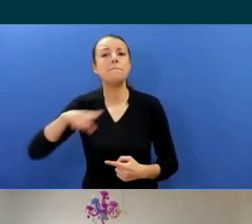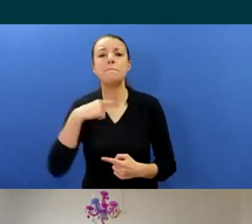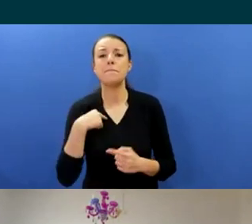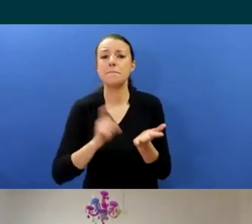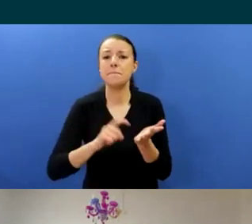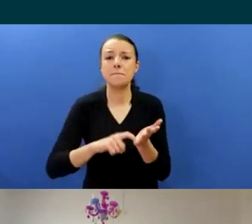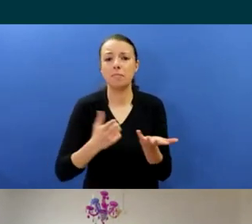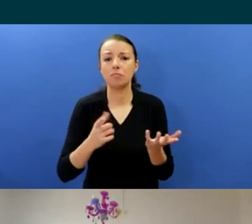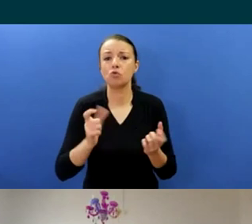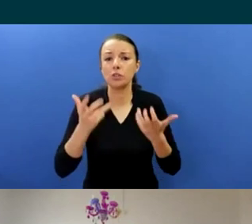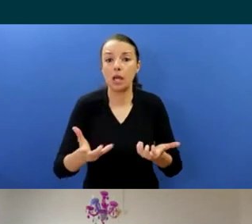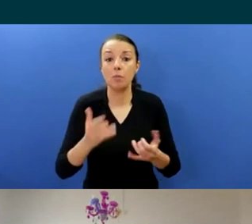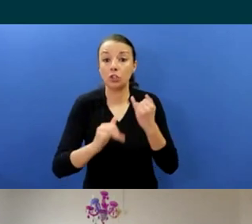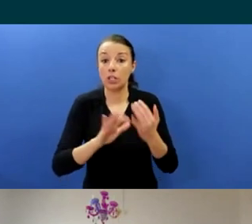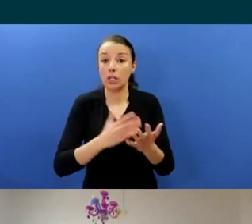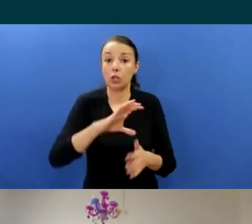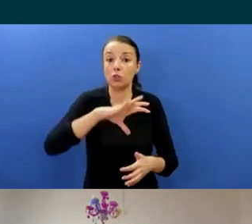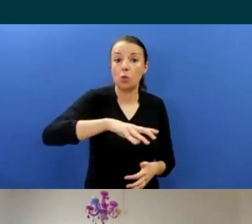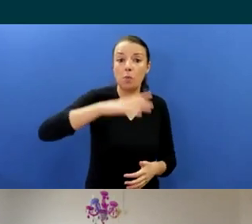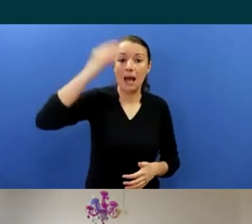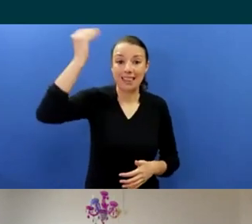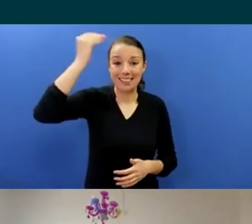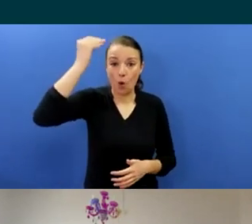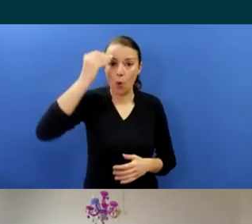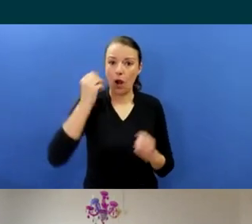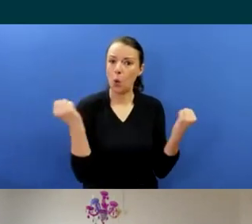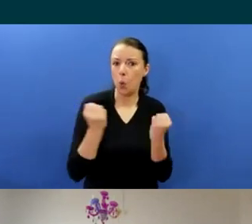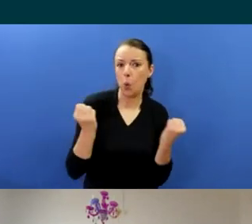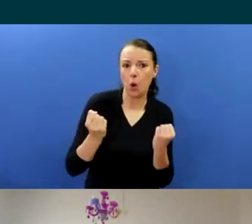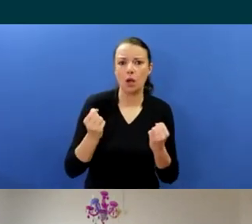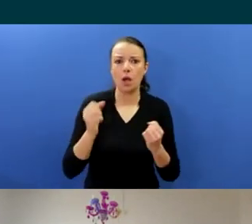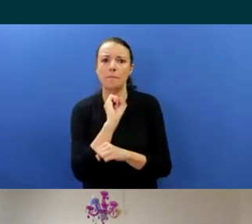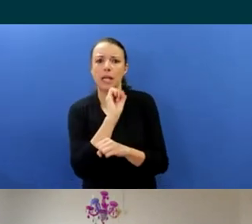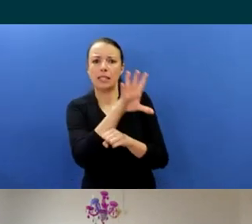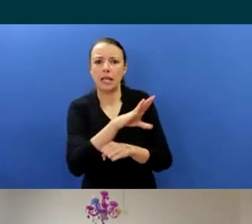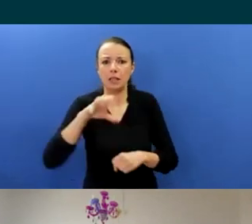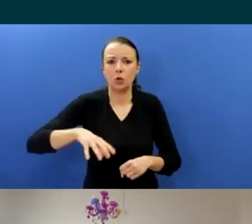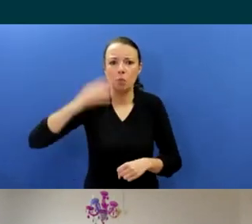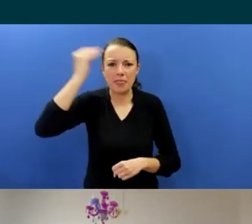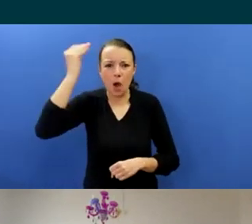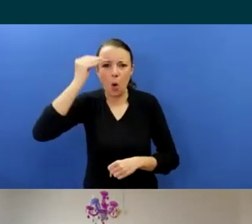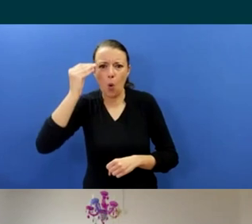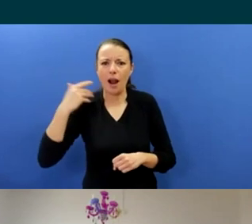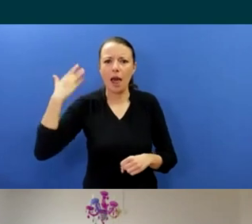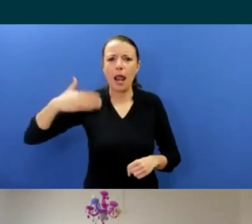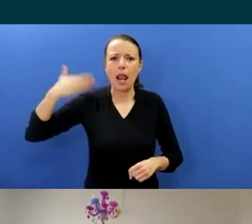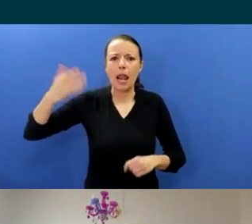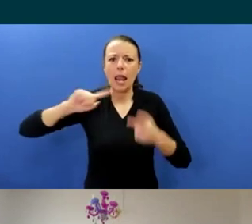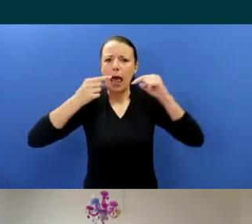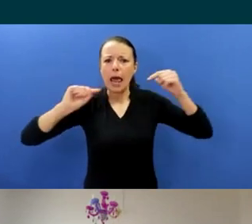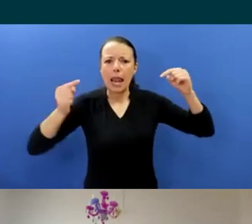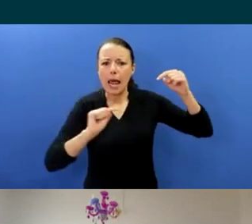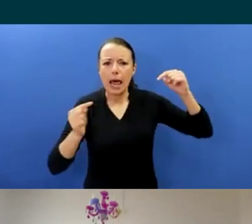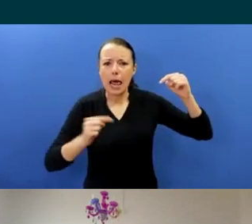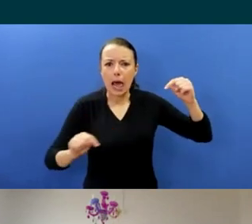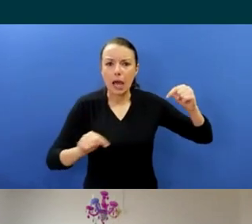so that participants will not understand. So they will have to have this capacity to express a complex topic in a